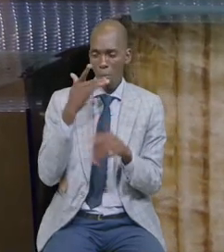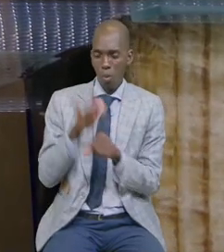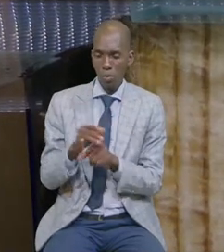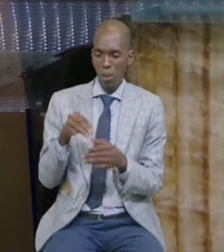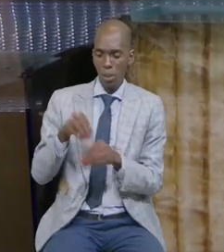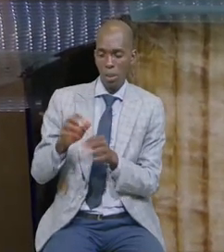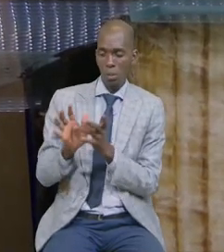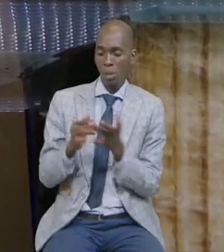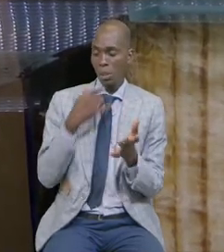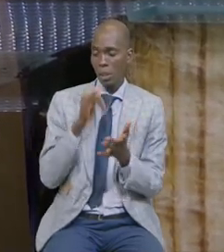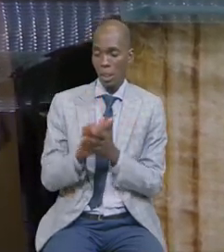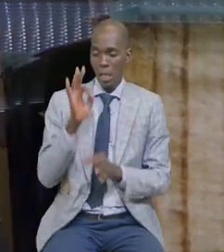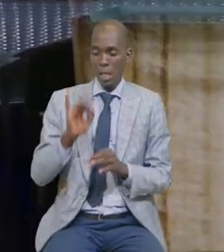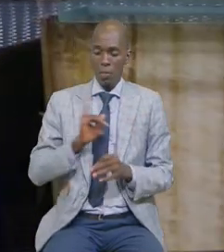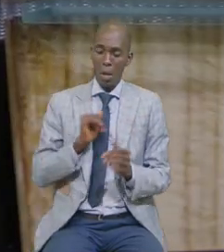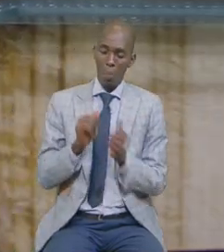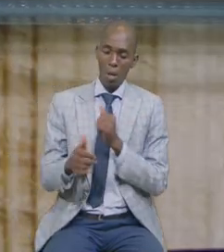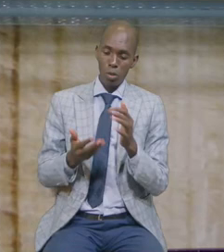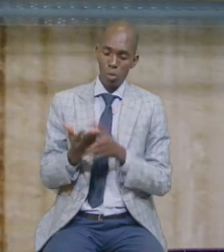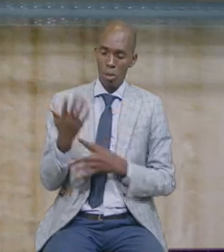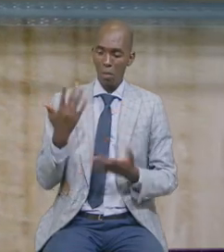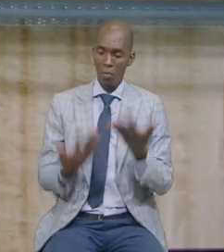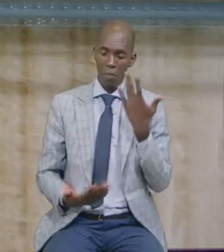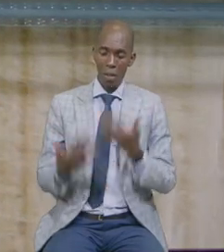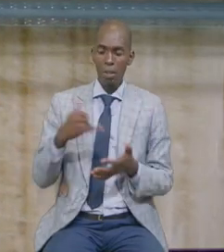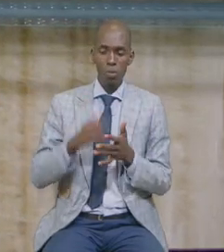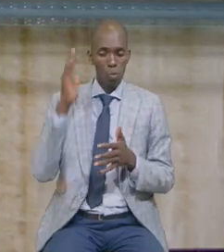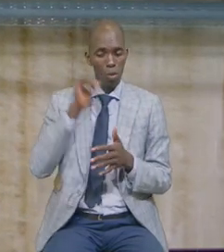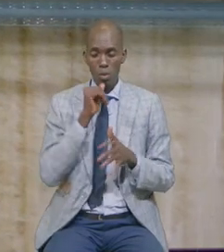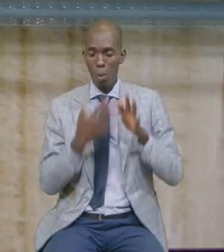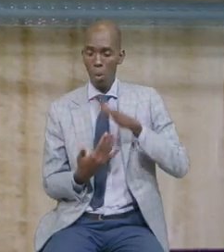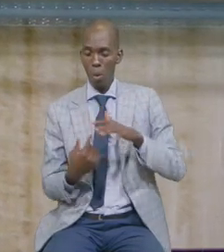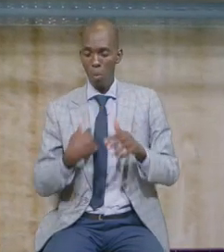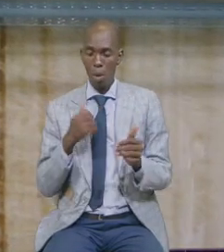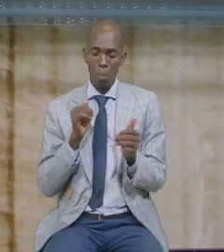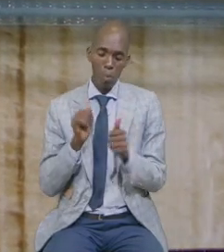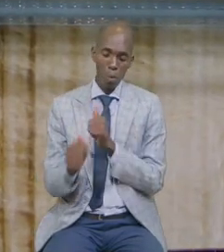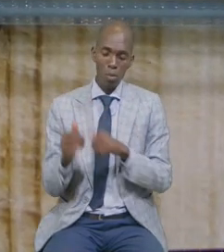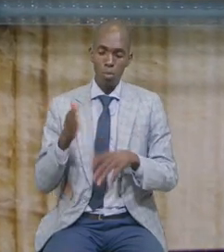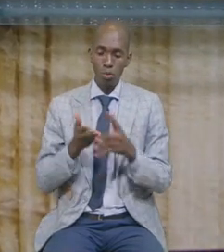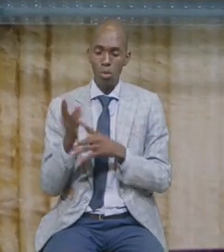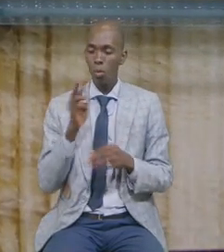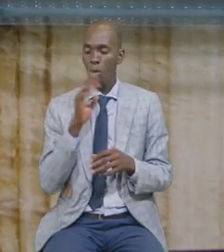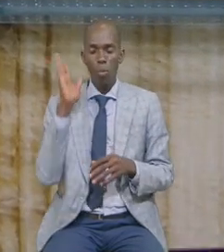when I pass through the fire, it will not burn me. But we will show you that you are higher and